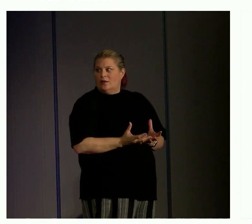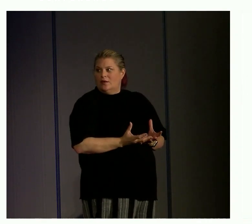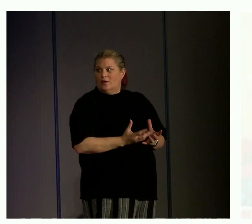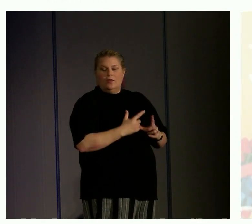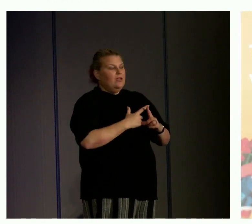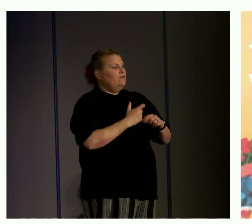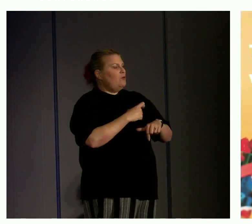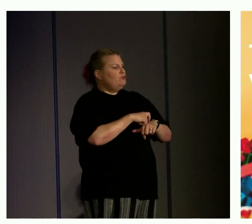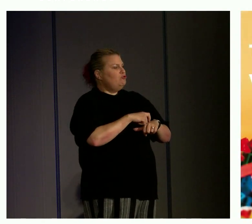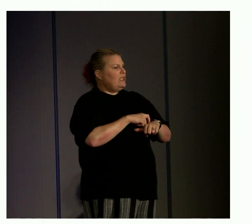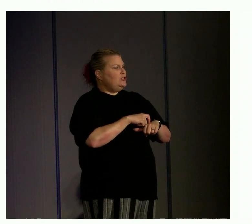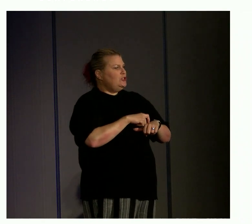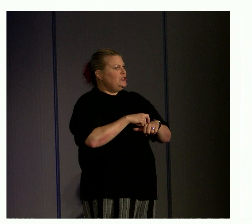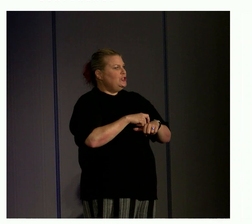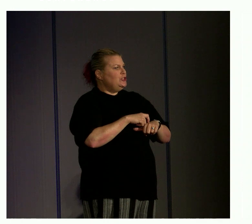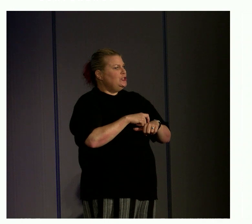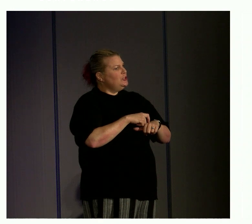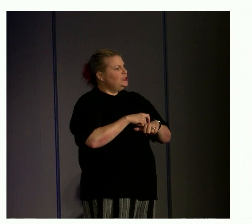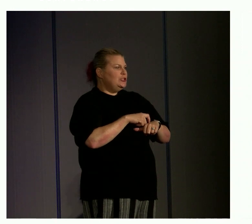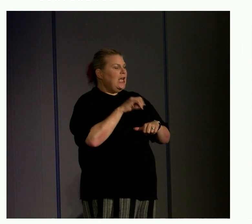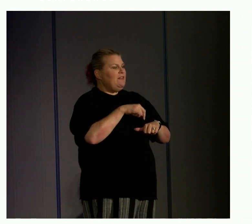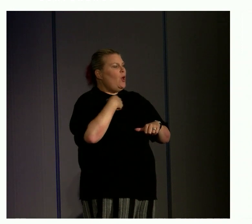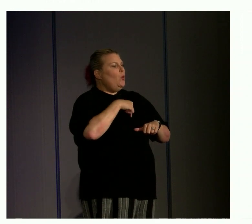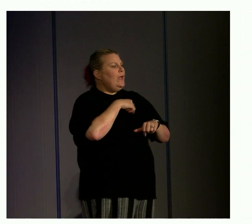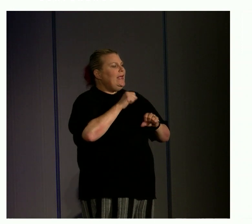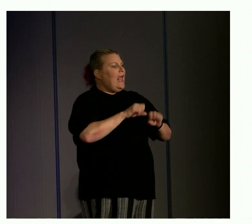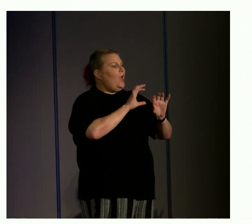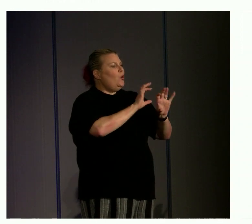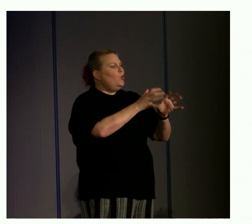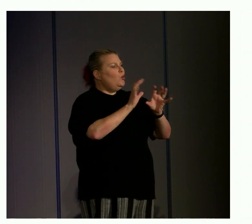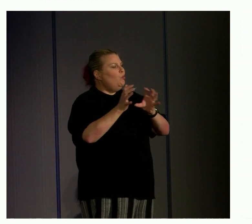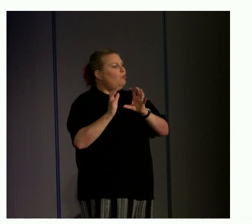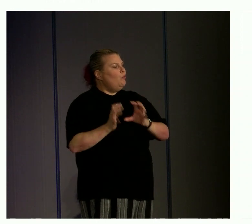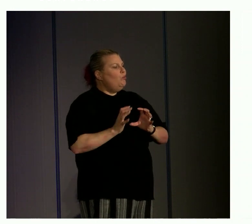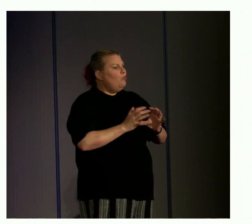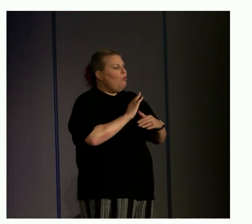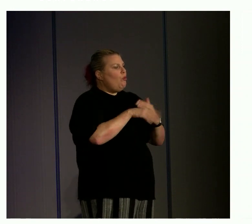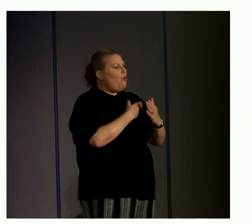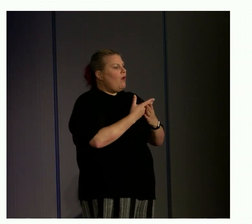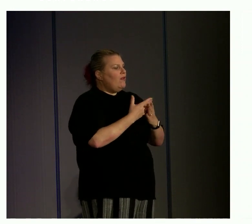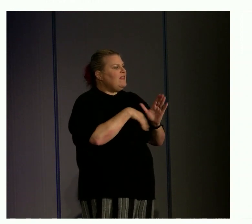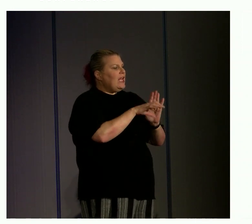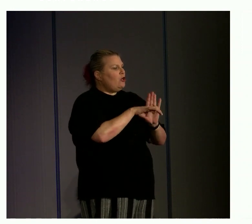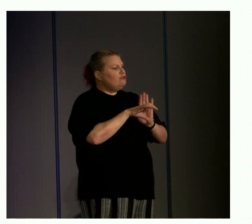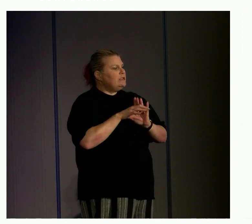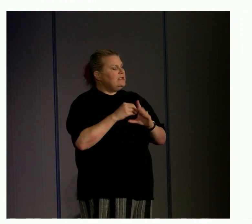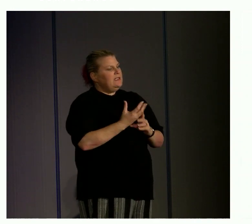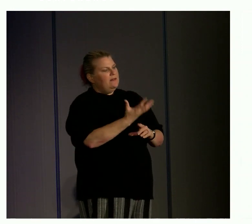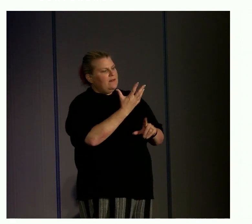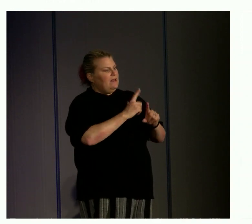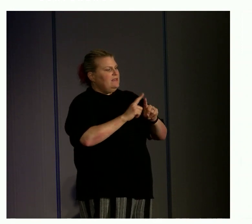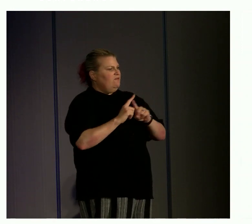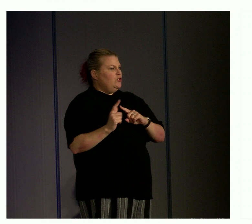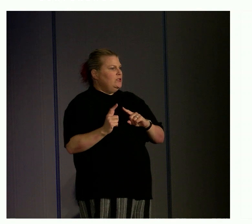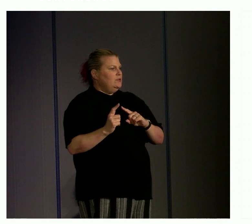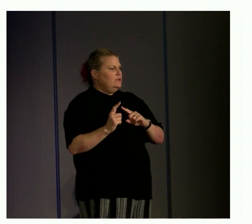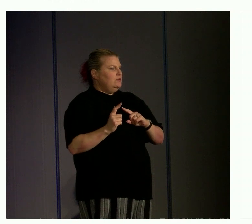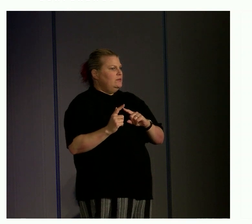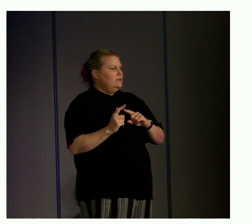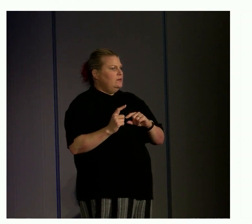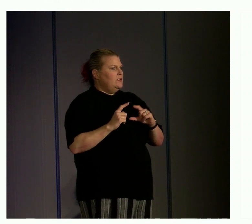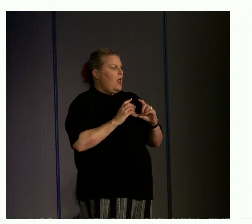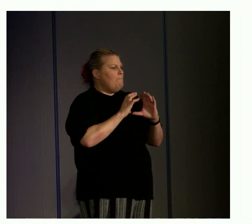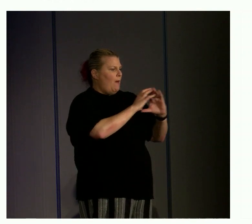from scratch, that we can group all these characteristics in 5 different